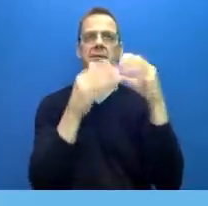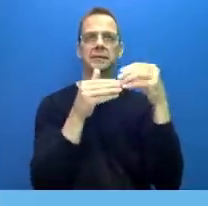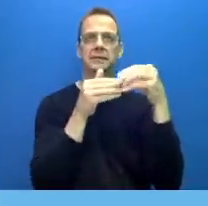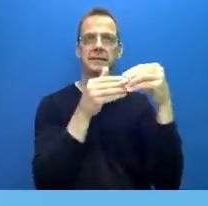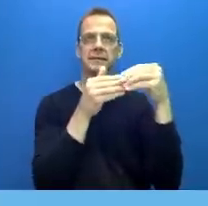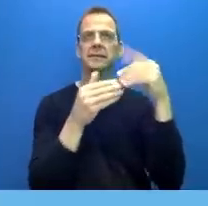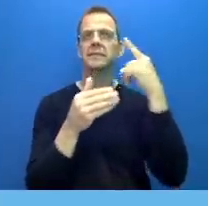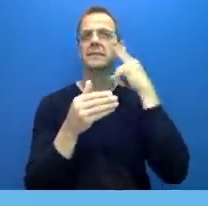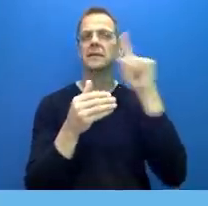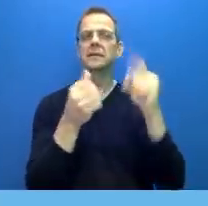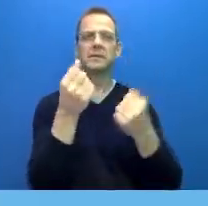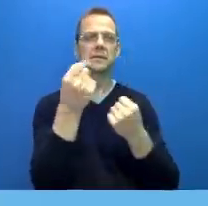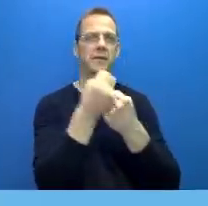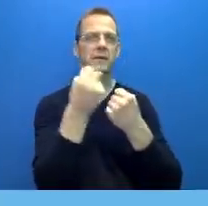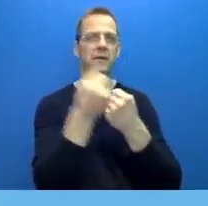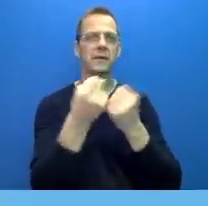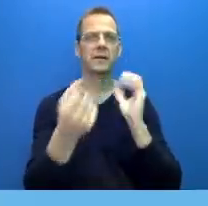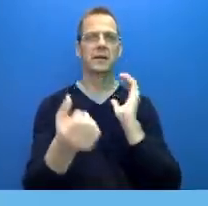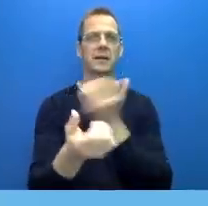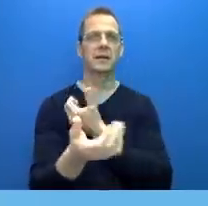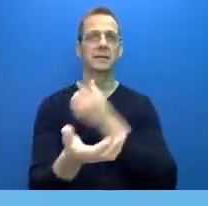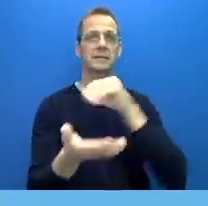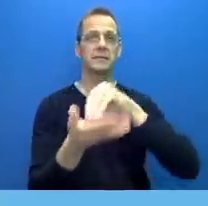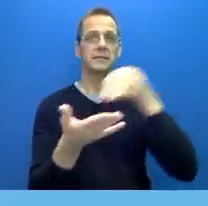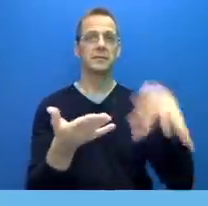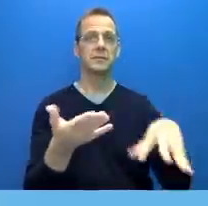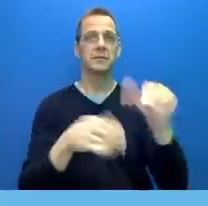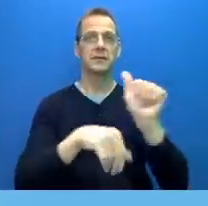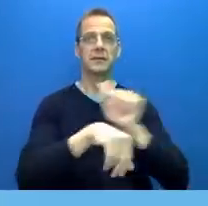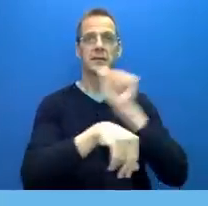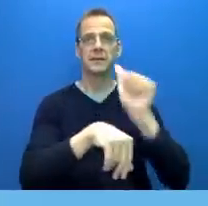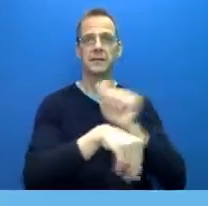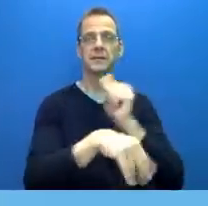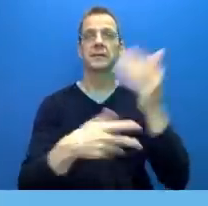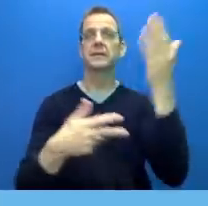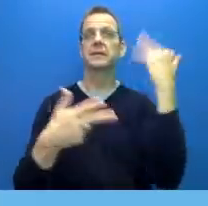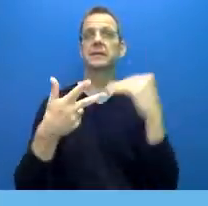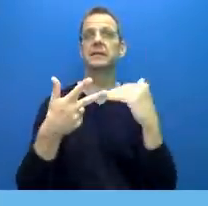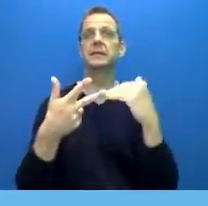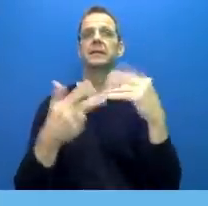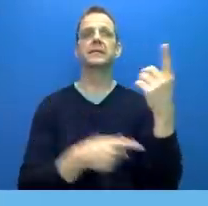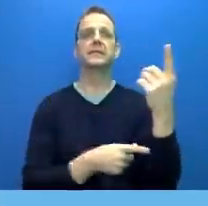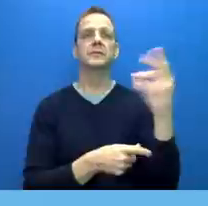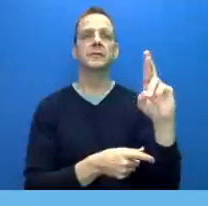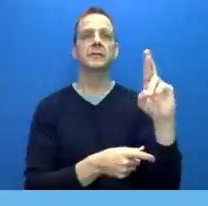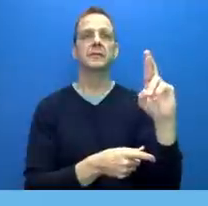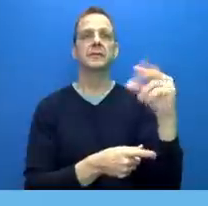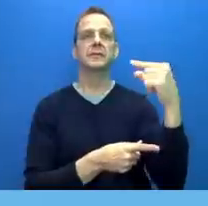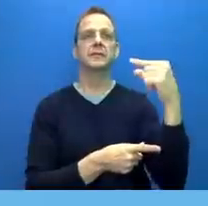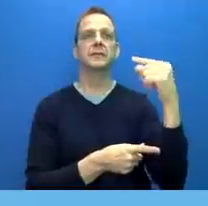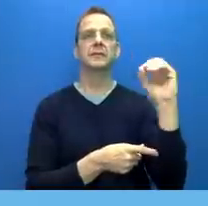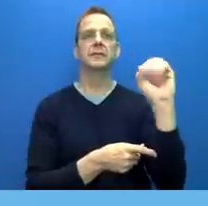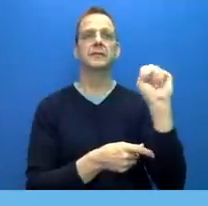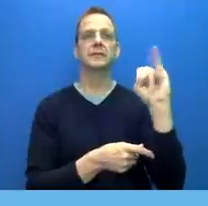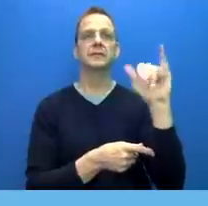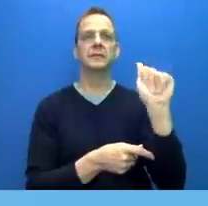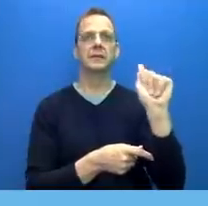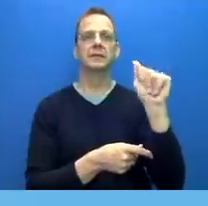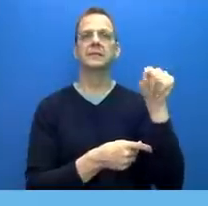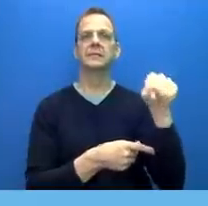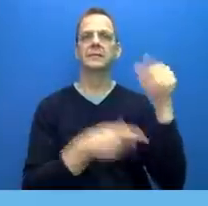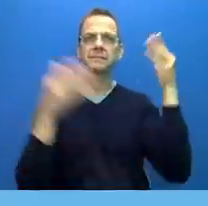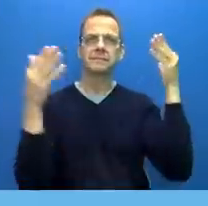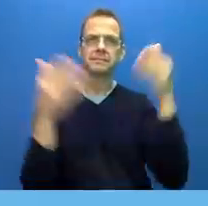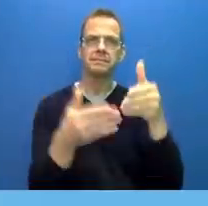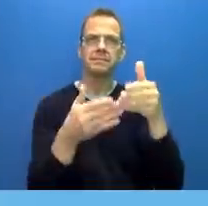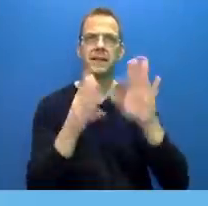questions about safer K-12 schools. Dr. Gosia Gasparovic, a developmental biologist, here to answer questions about COVID-19